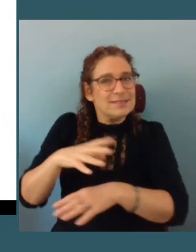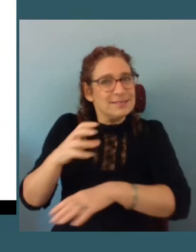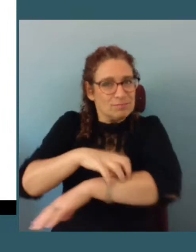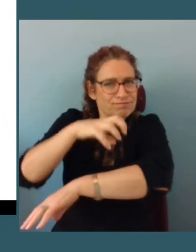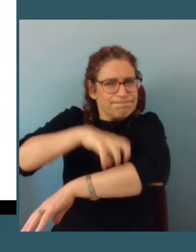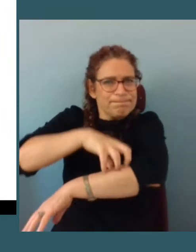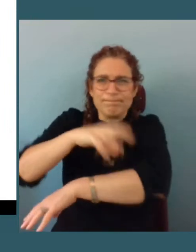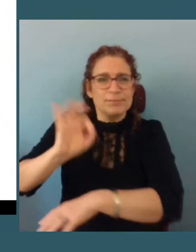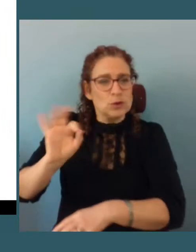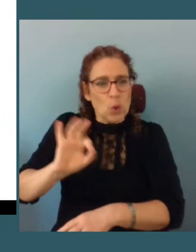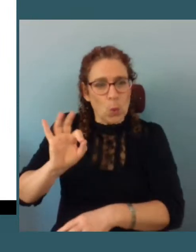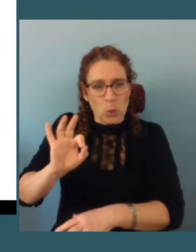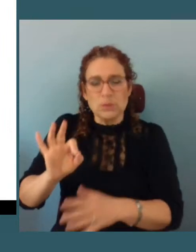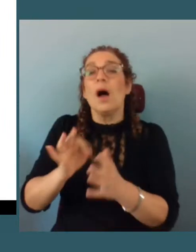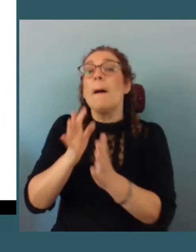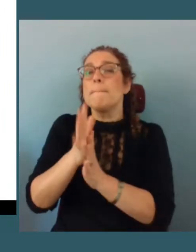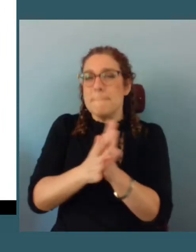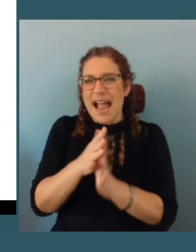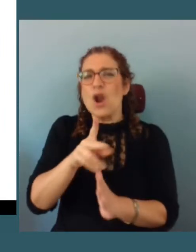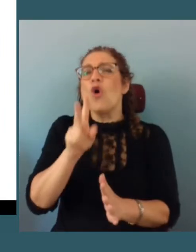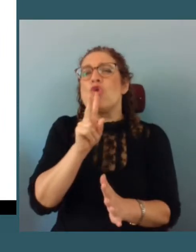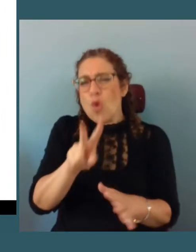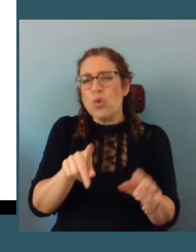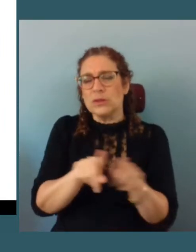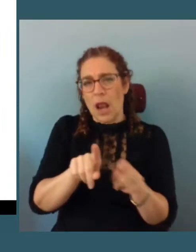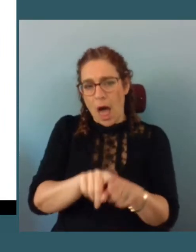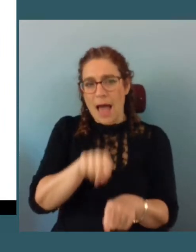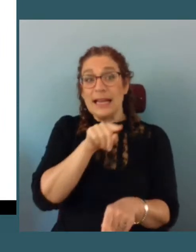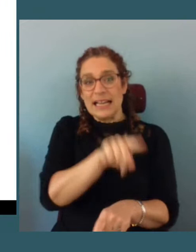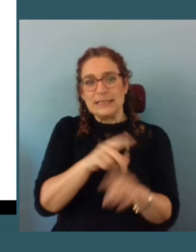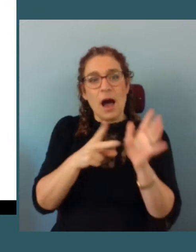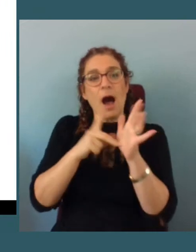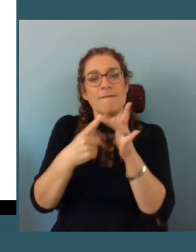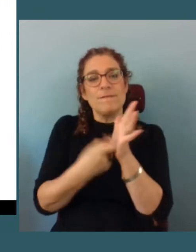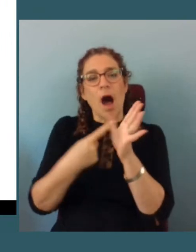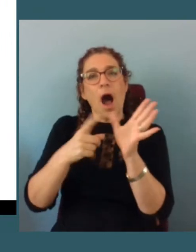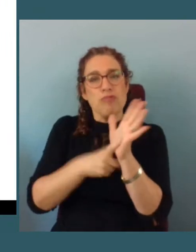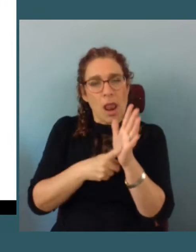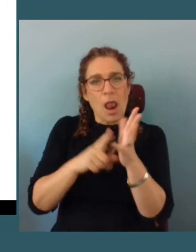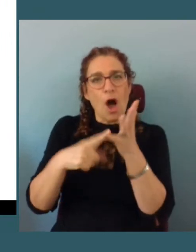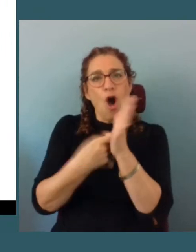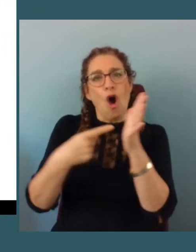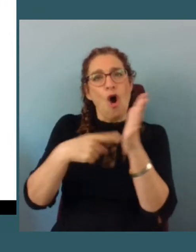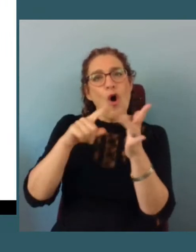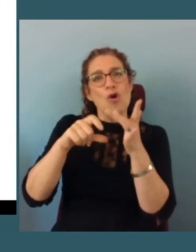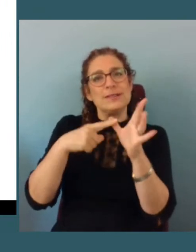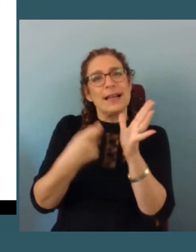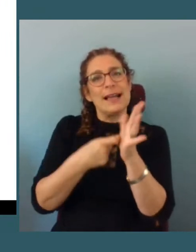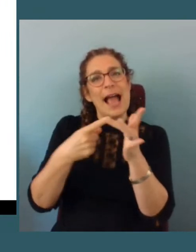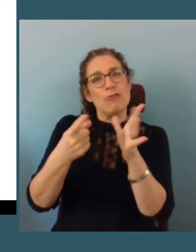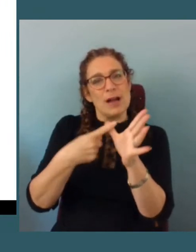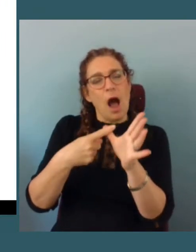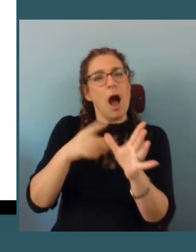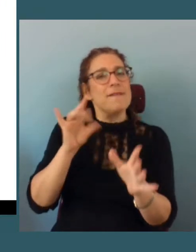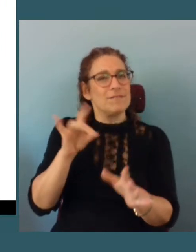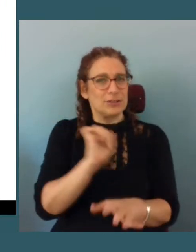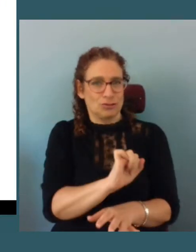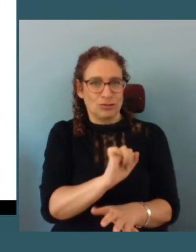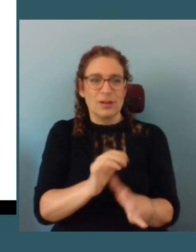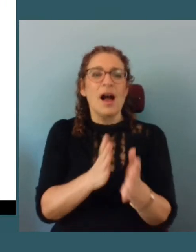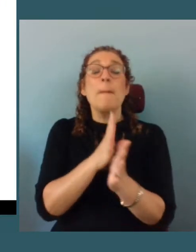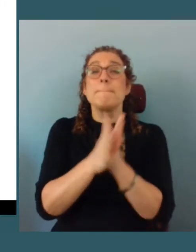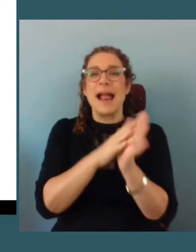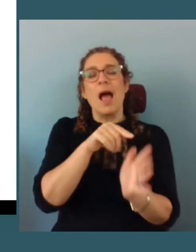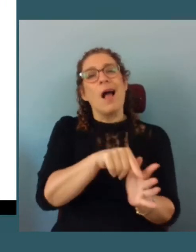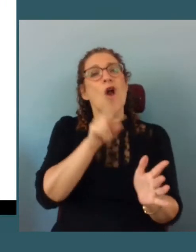a viral urticaria which can mimic an allergic reaction, but it's not due to the food. So I think you can safely say this is